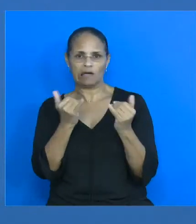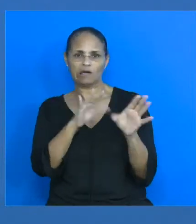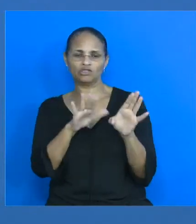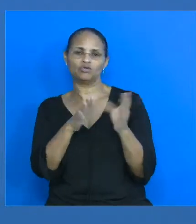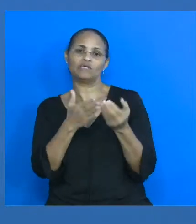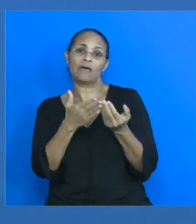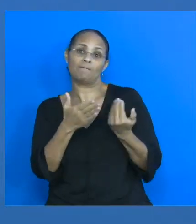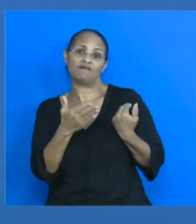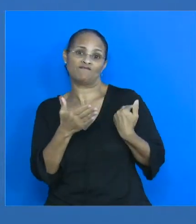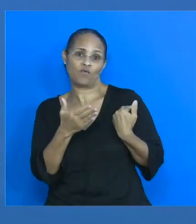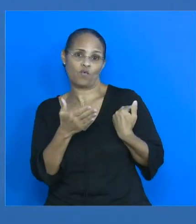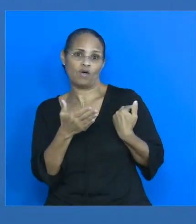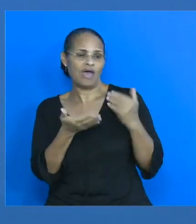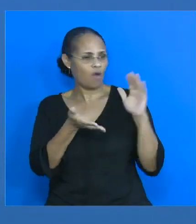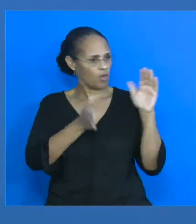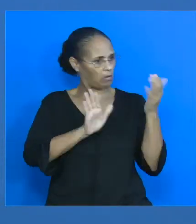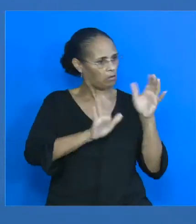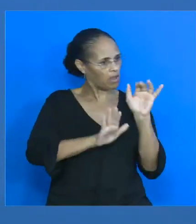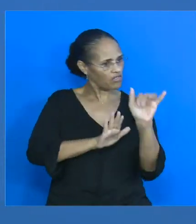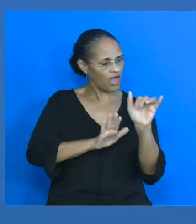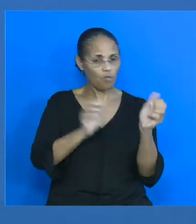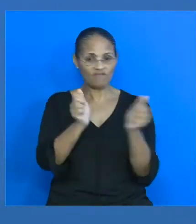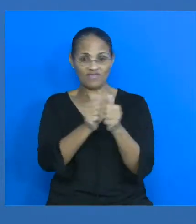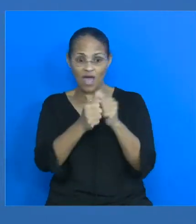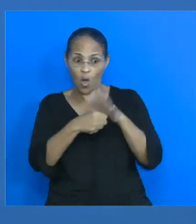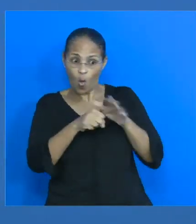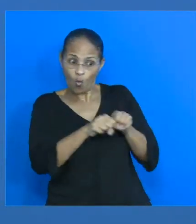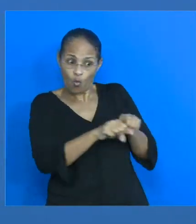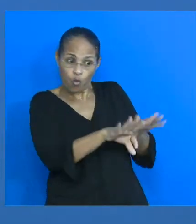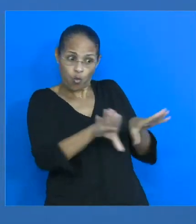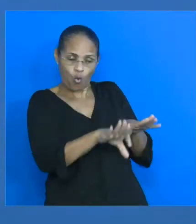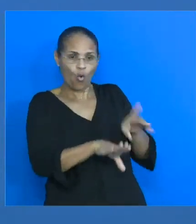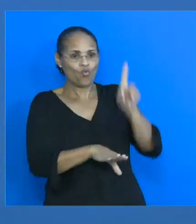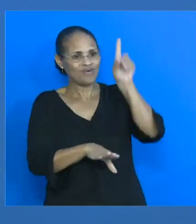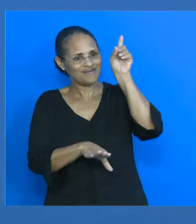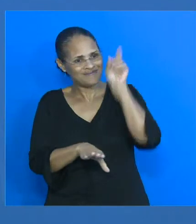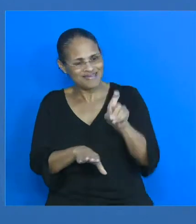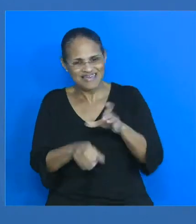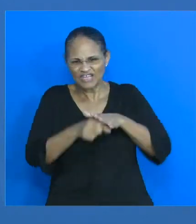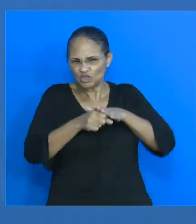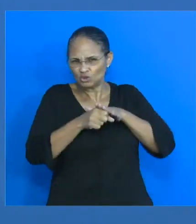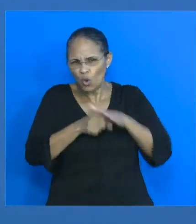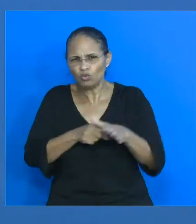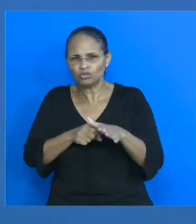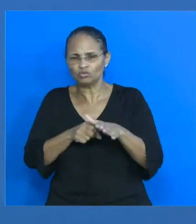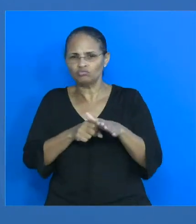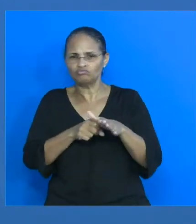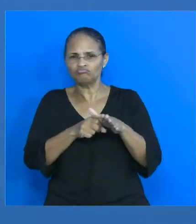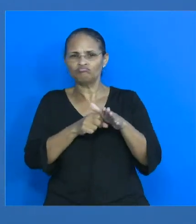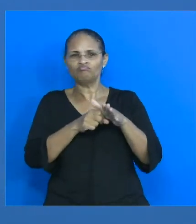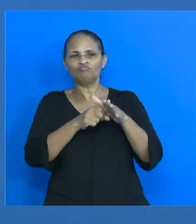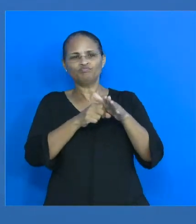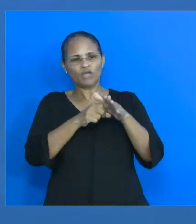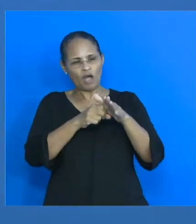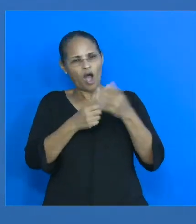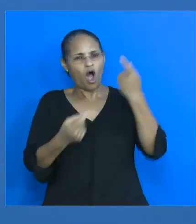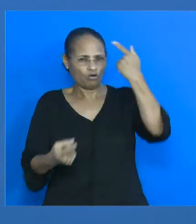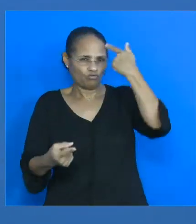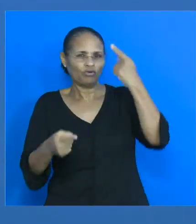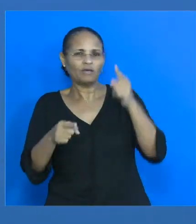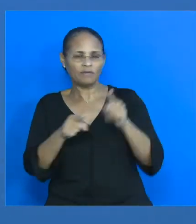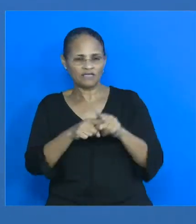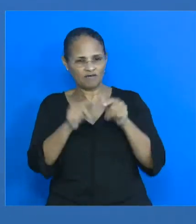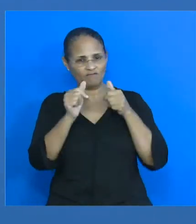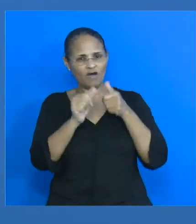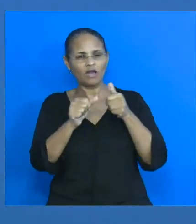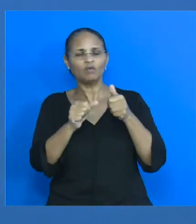there were before. And right now, with this outbreak, we need full and total compliance to make sure that